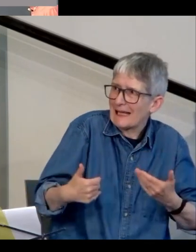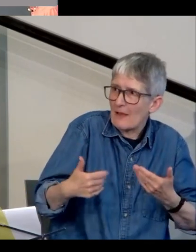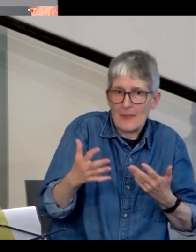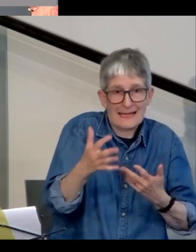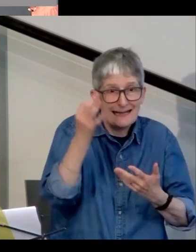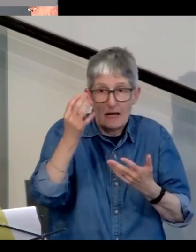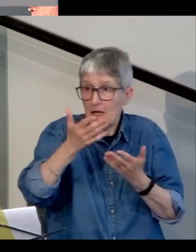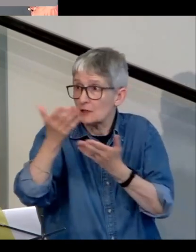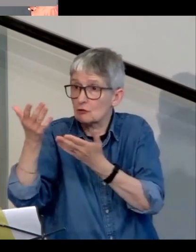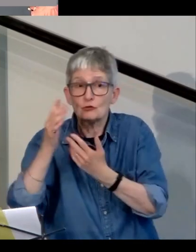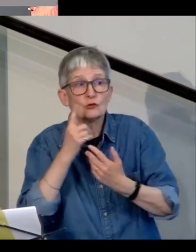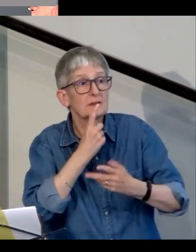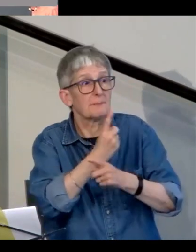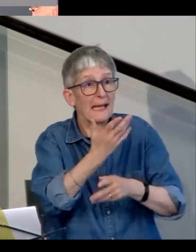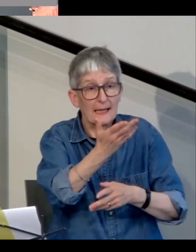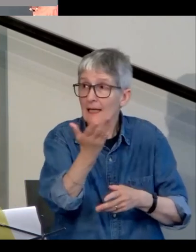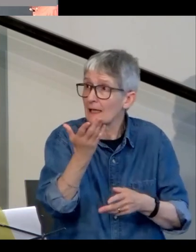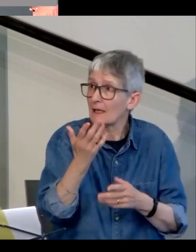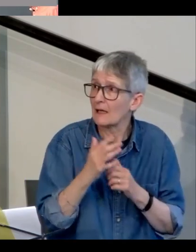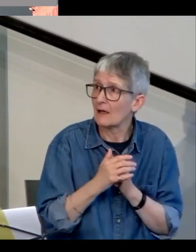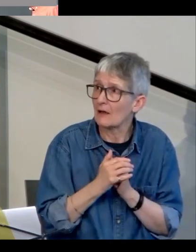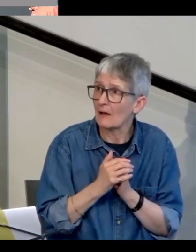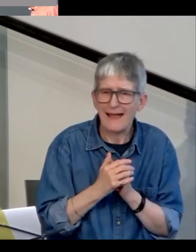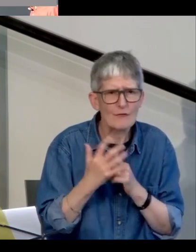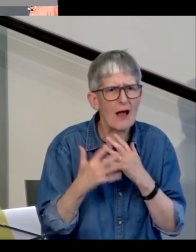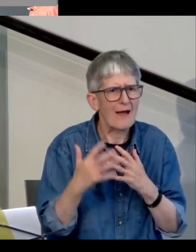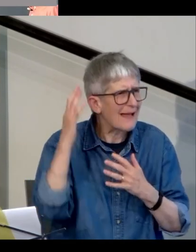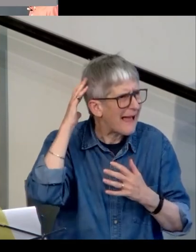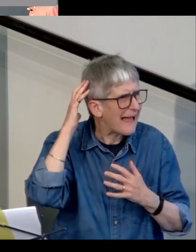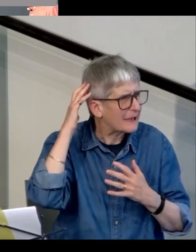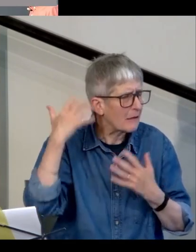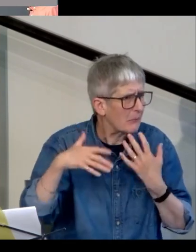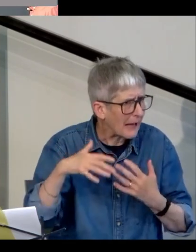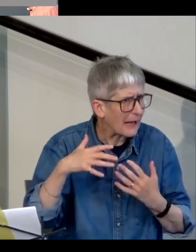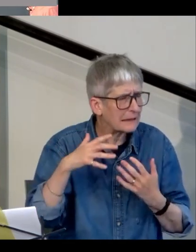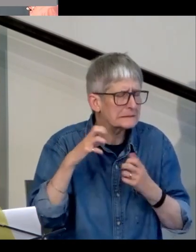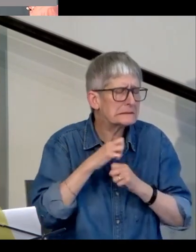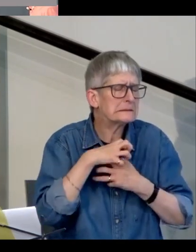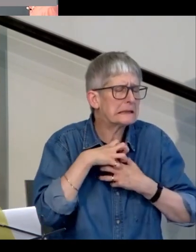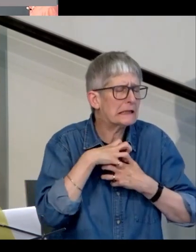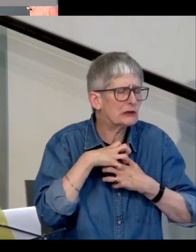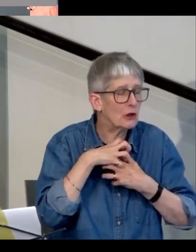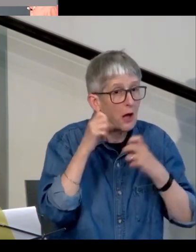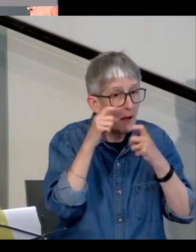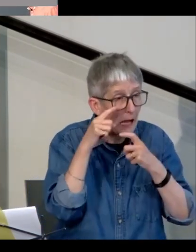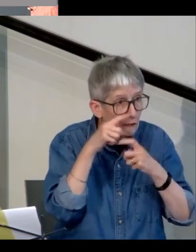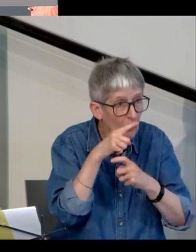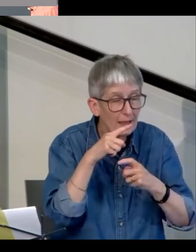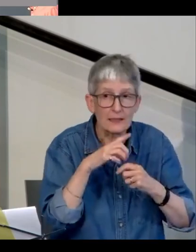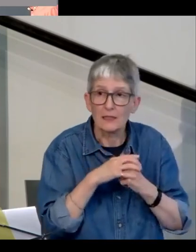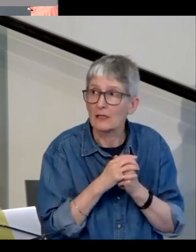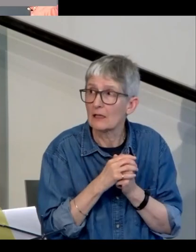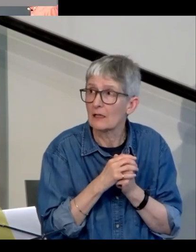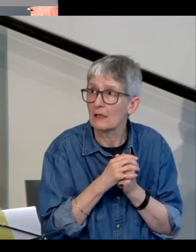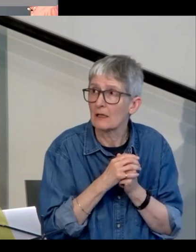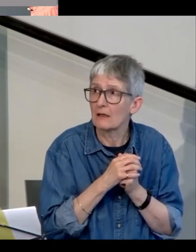bring a word. So if you suffer from head pain, tension, migraines, you